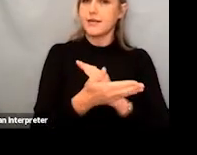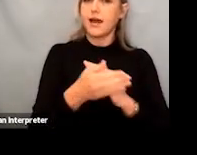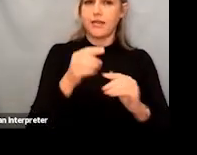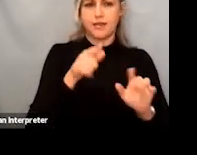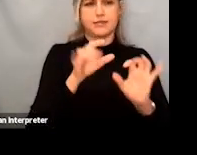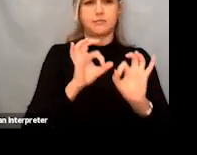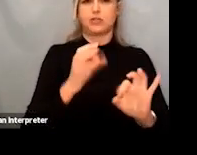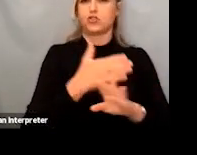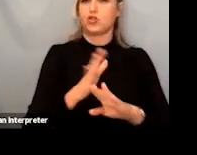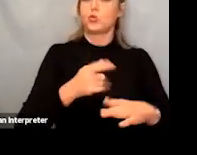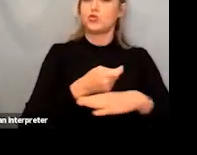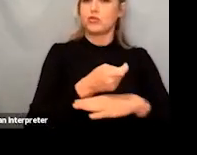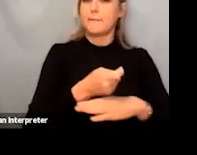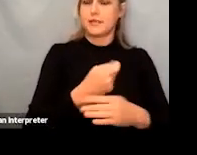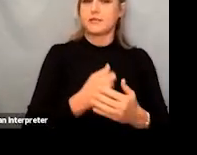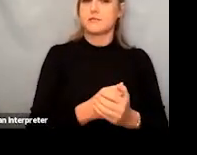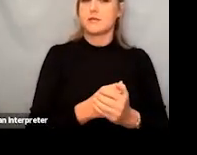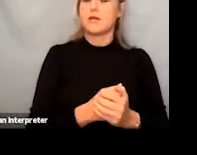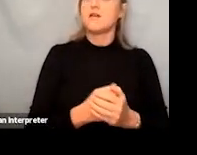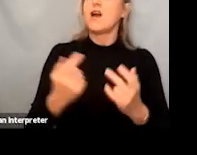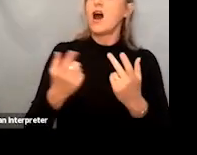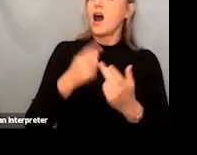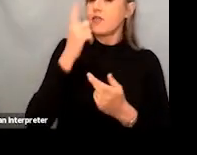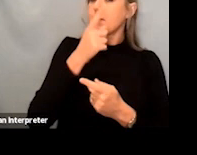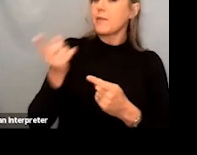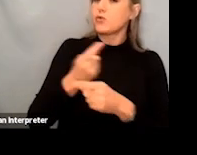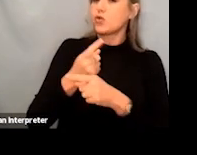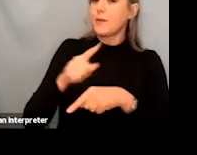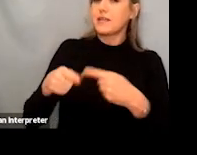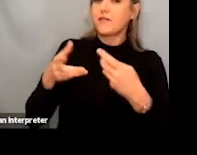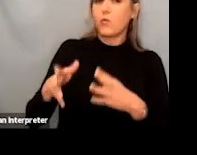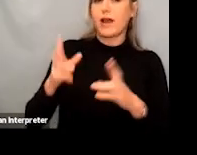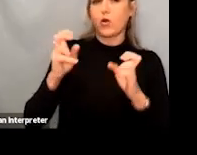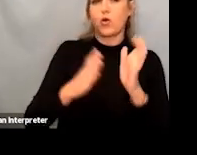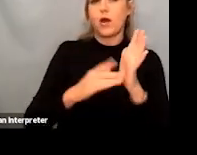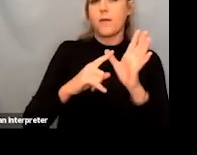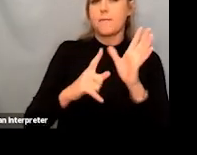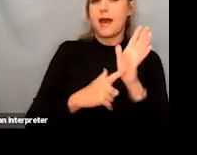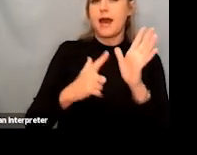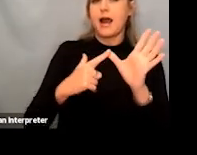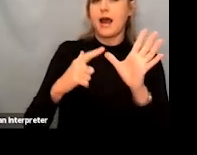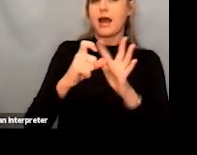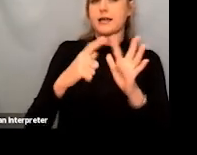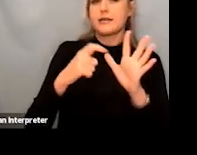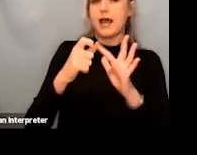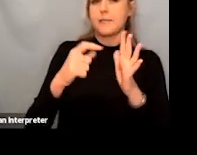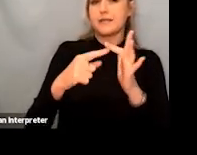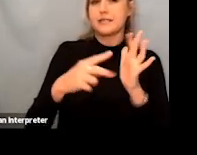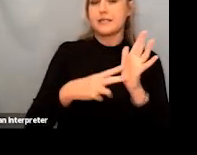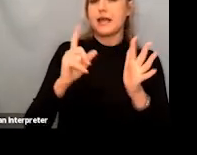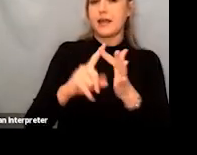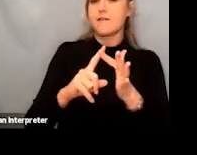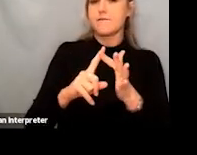And others have talked about this in different ways. I call them maladaptive habits or biases of mind and